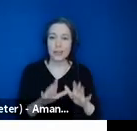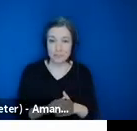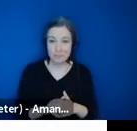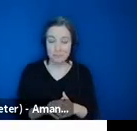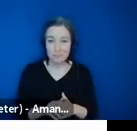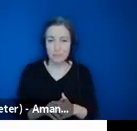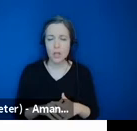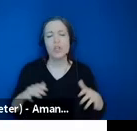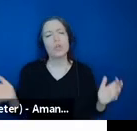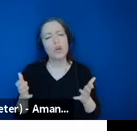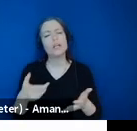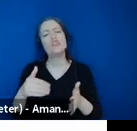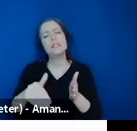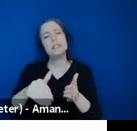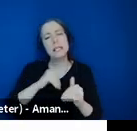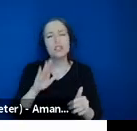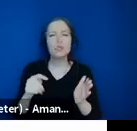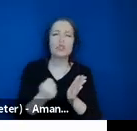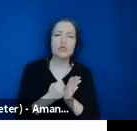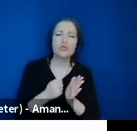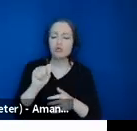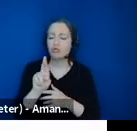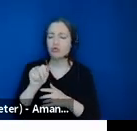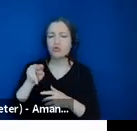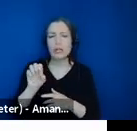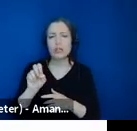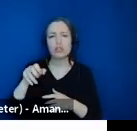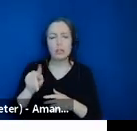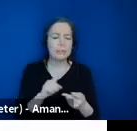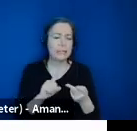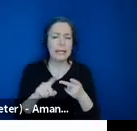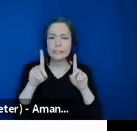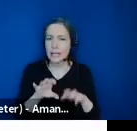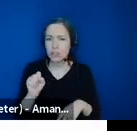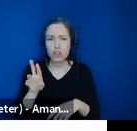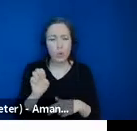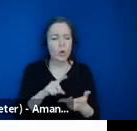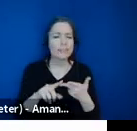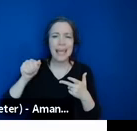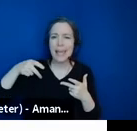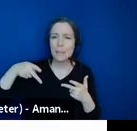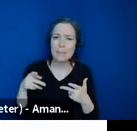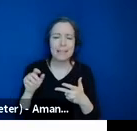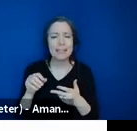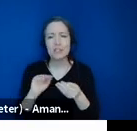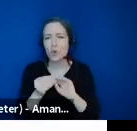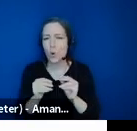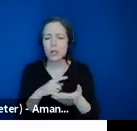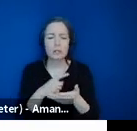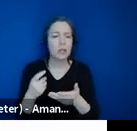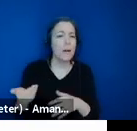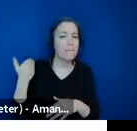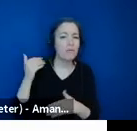school transcript. Send us any test scores you have. Send us any AP scores. If you have prior college credits from somewhere, send us those